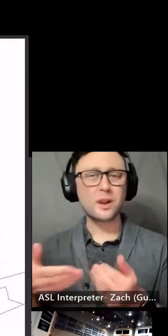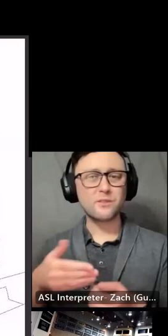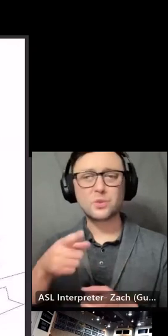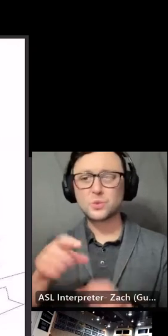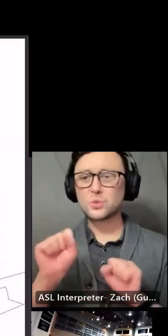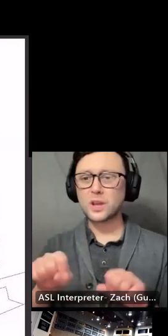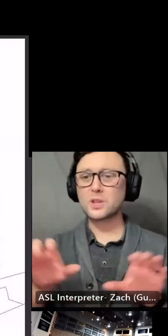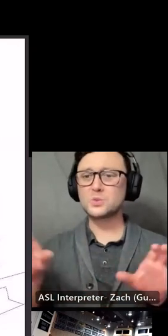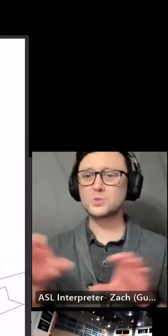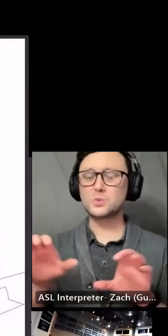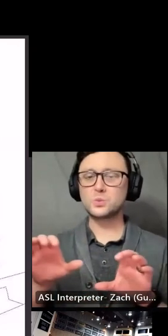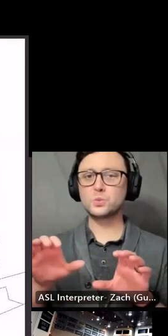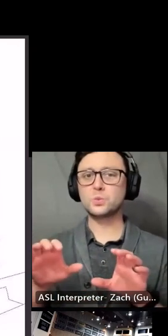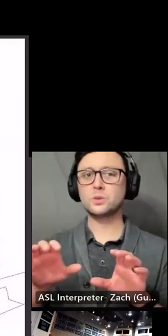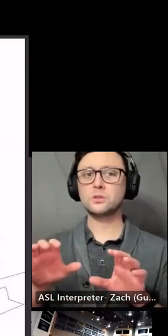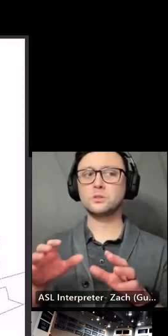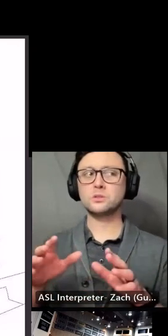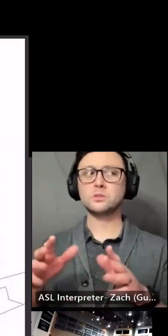to not